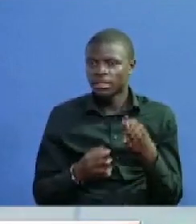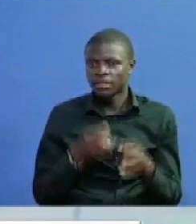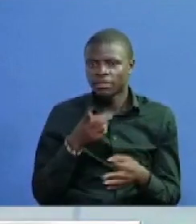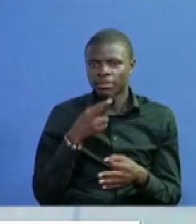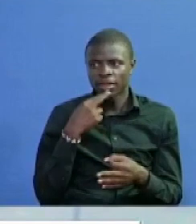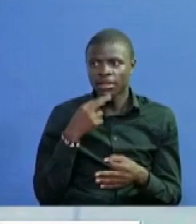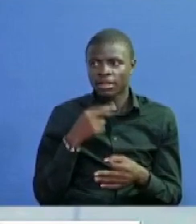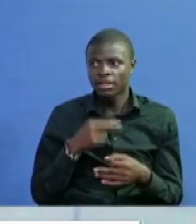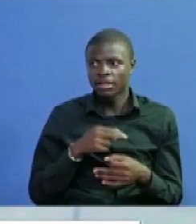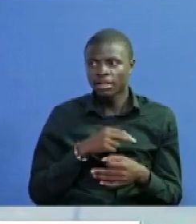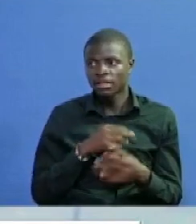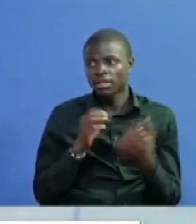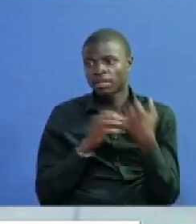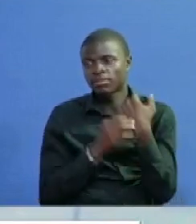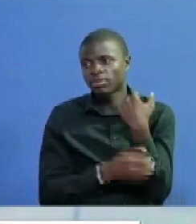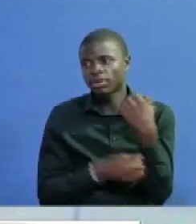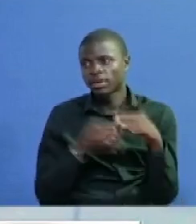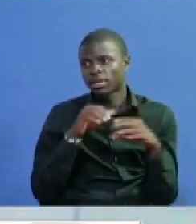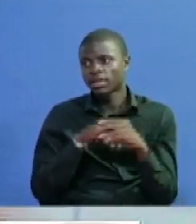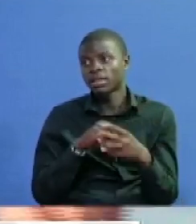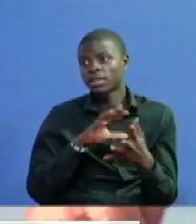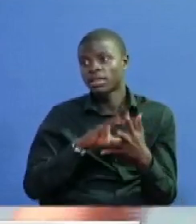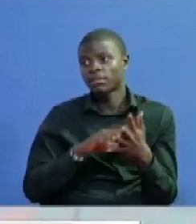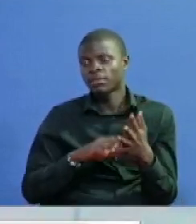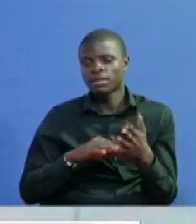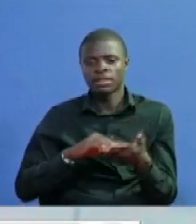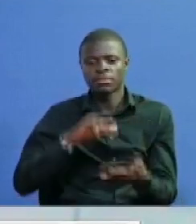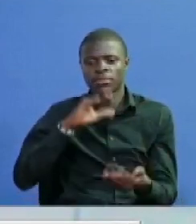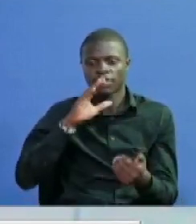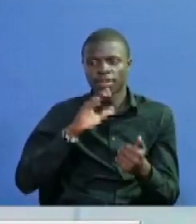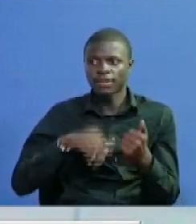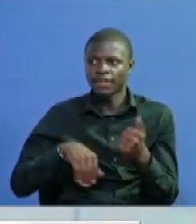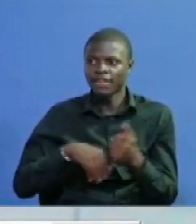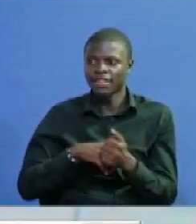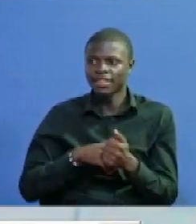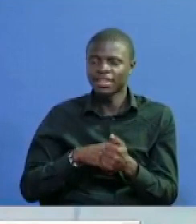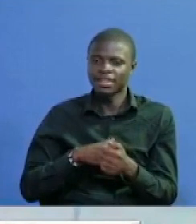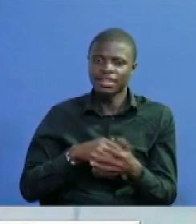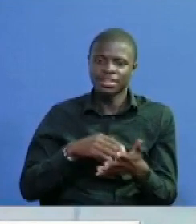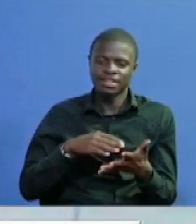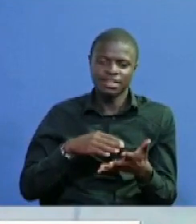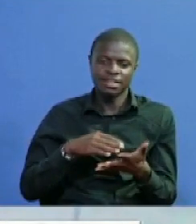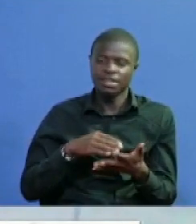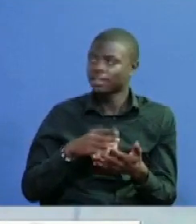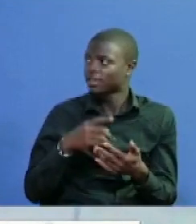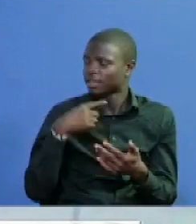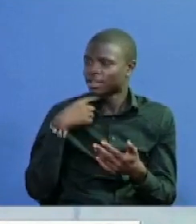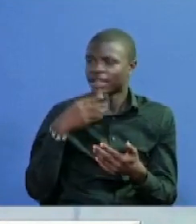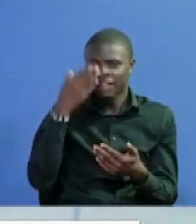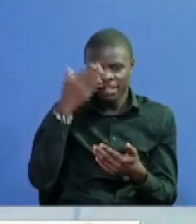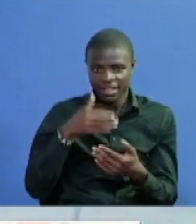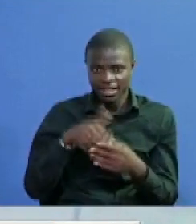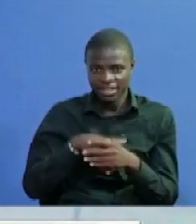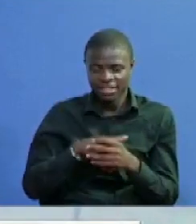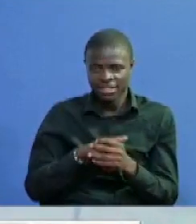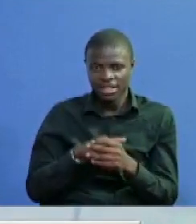maths, you'd know is much more than the 100 days within which the Kenya Kwanza government would reduce the cost. So he